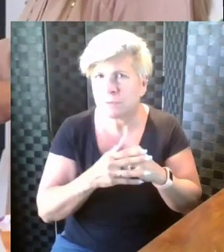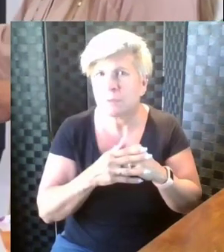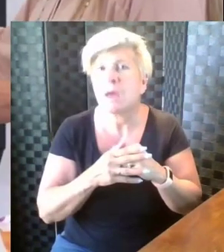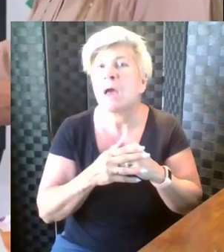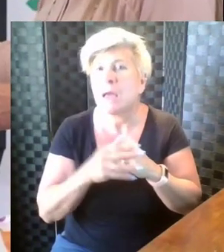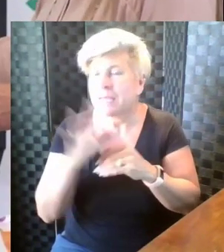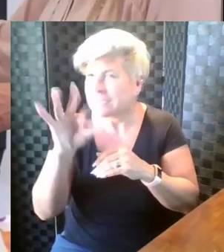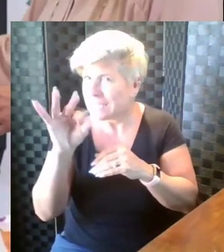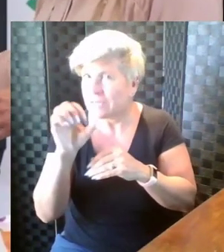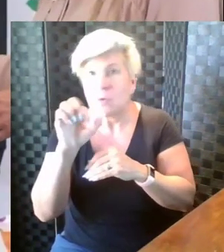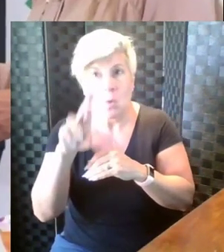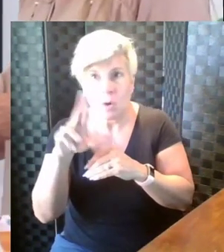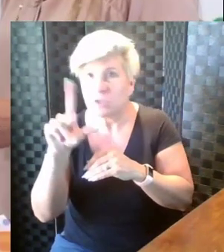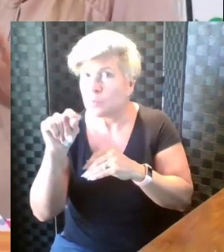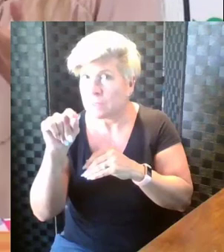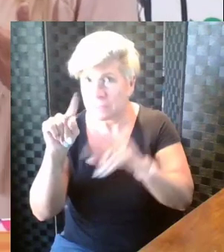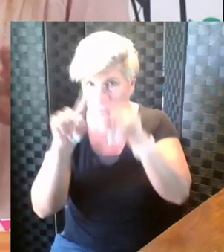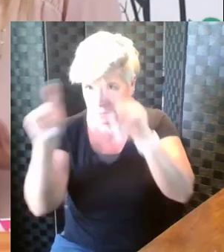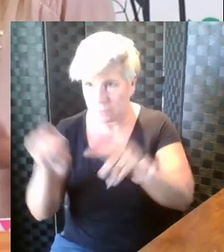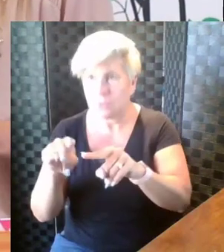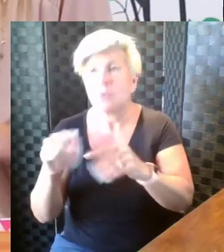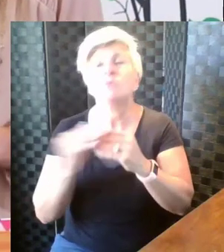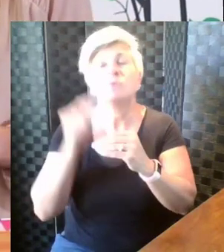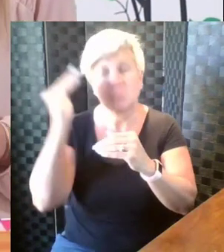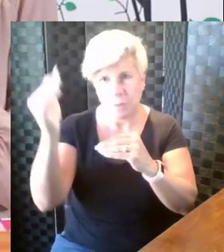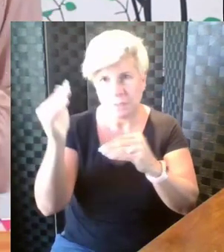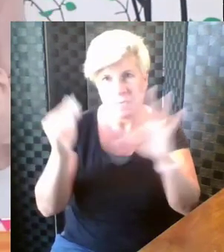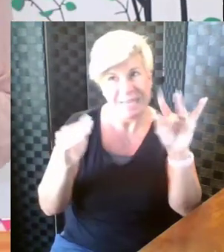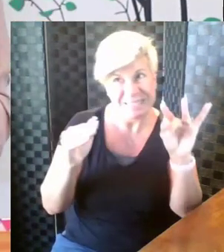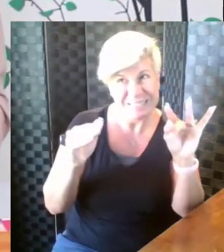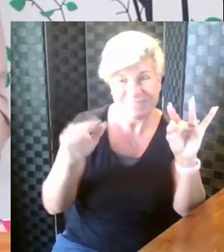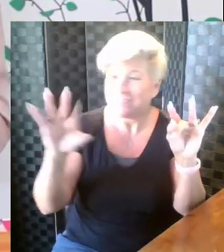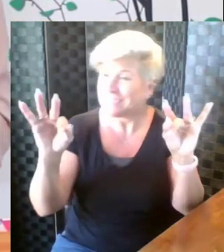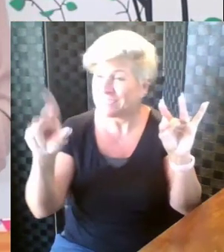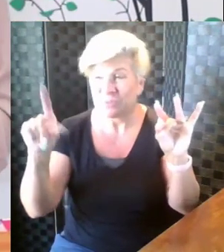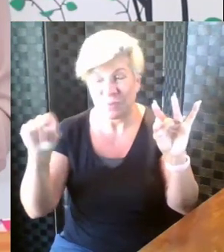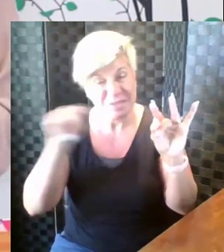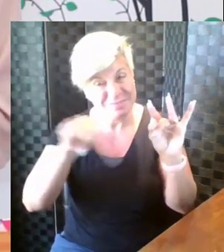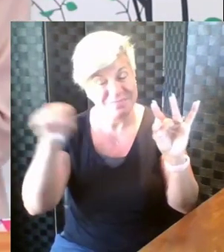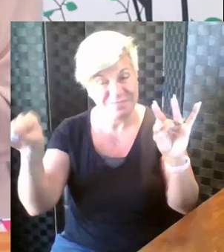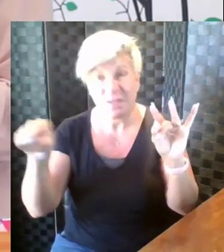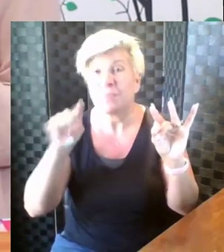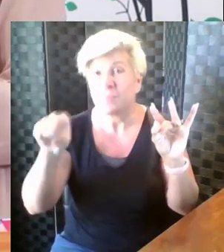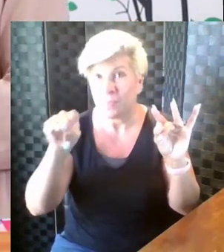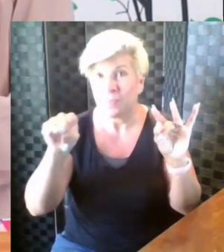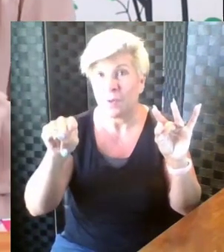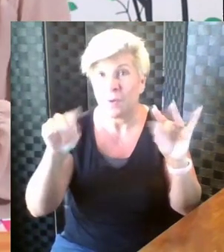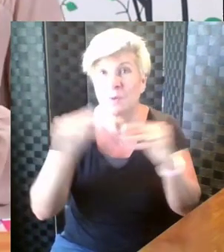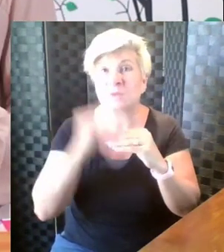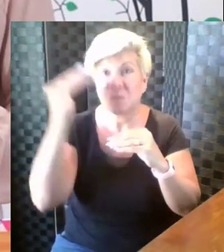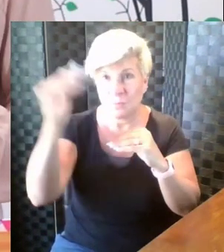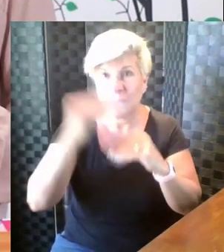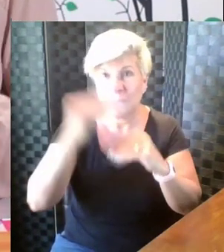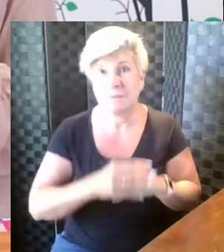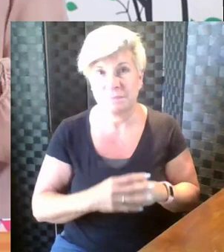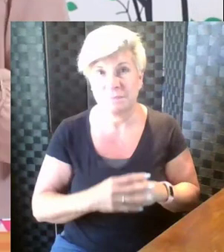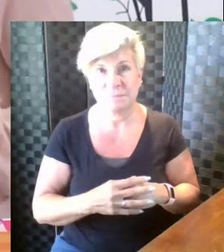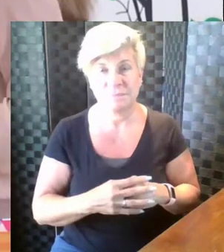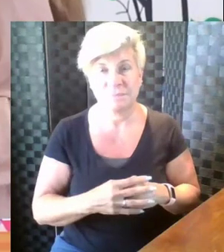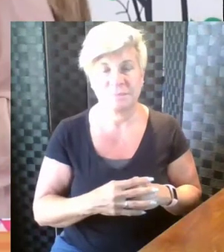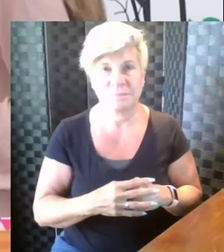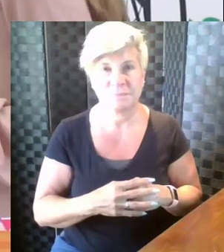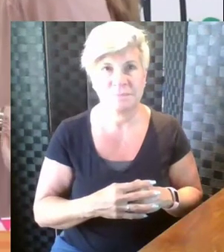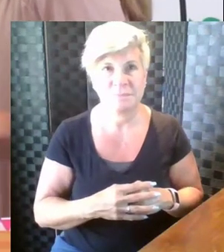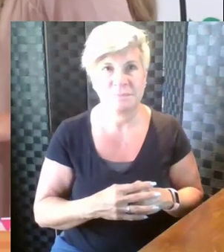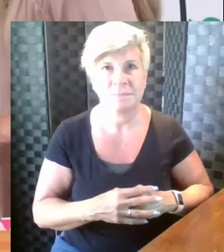Very good. If you picked 19 or 20, you're exactly right. Those were the only two numbers left on our number line that are to the right and are greater.